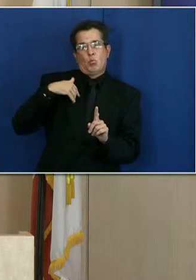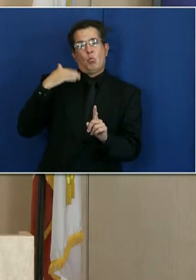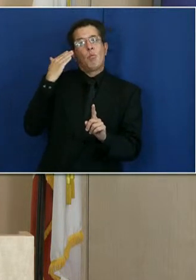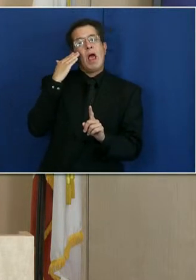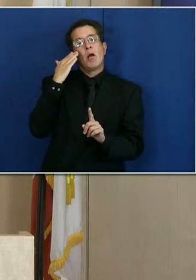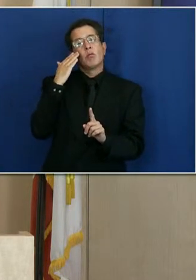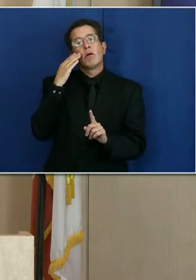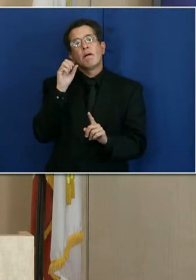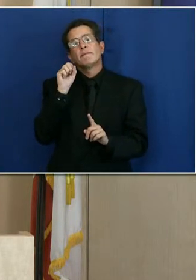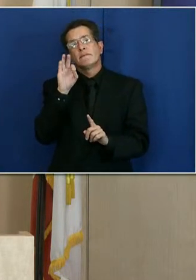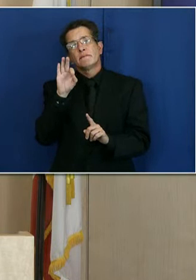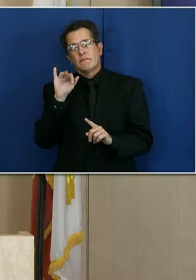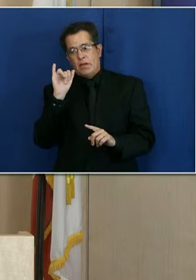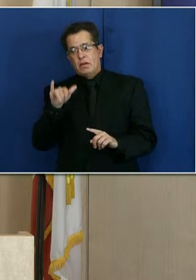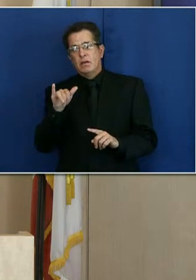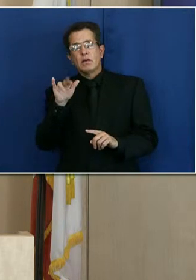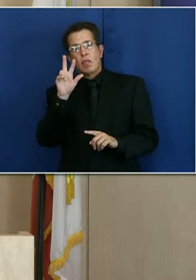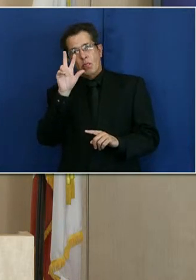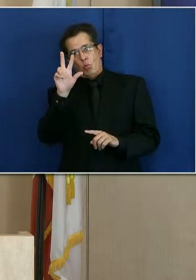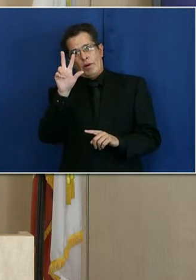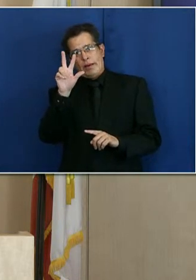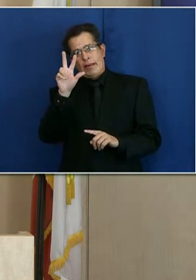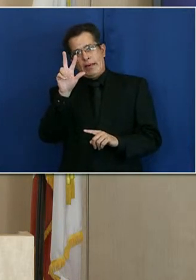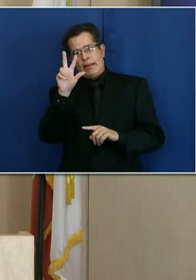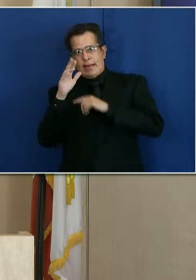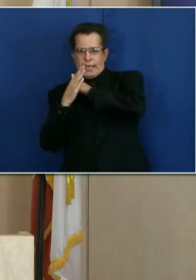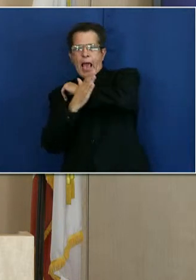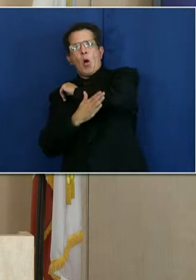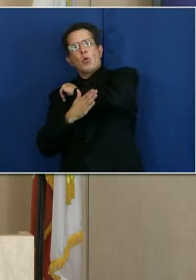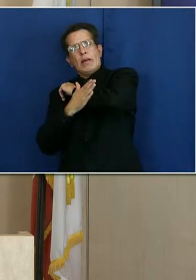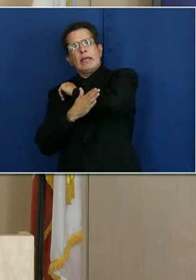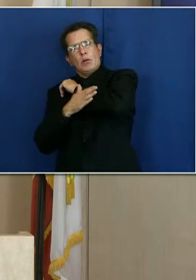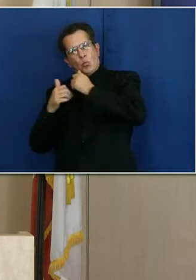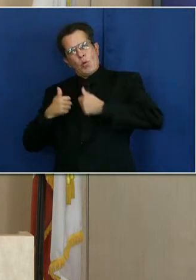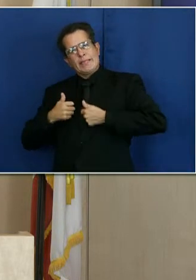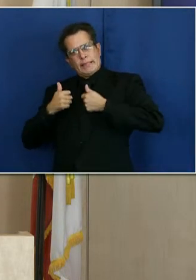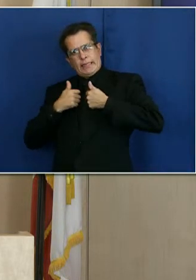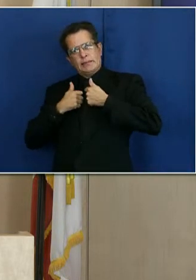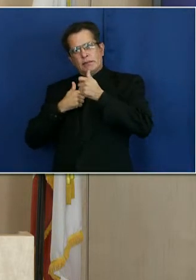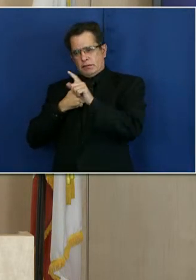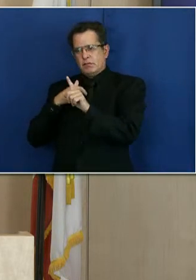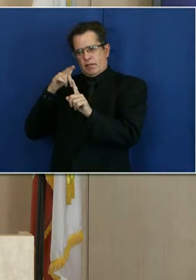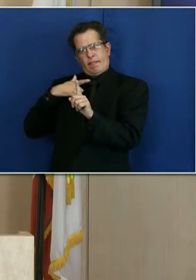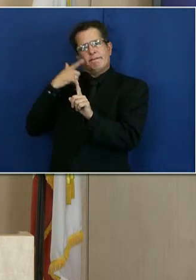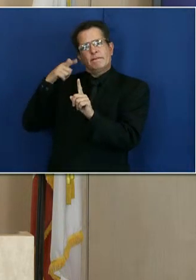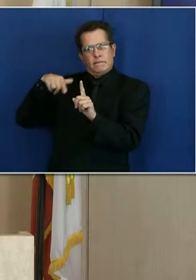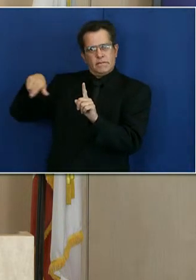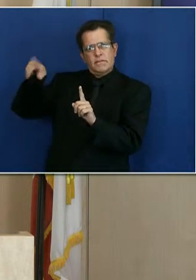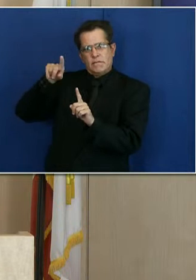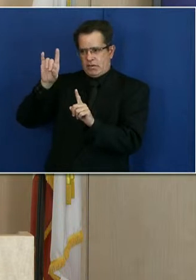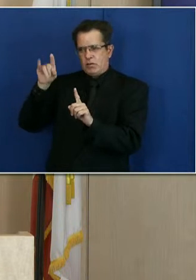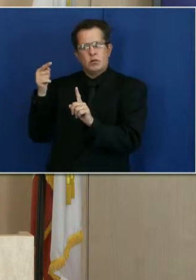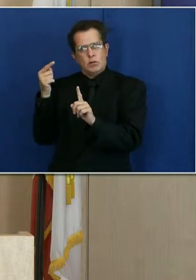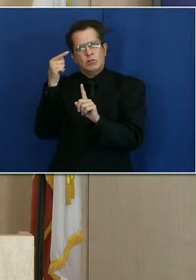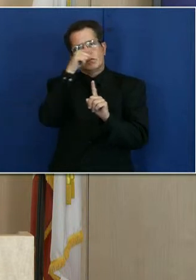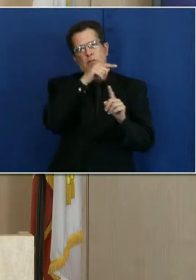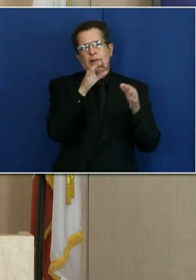at least 3 county residents who have direct connections with